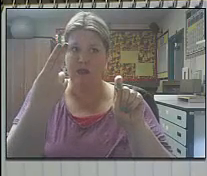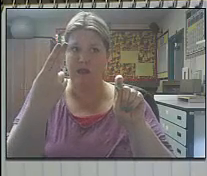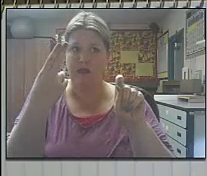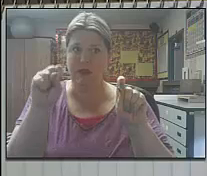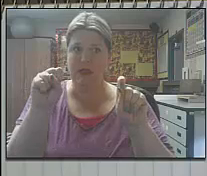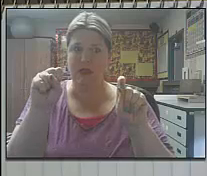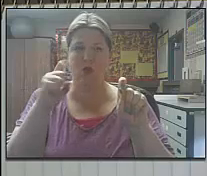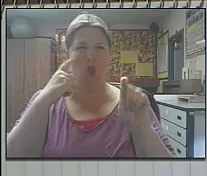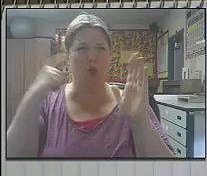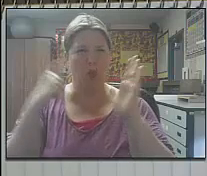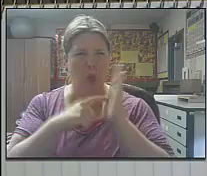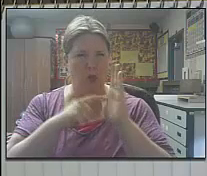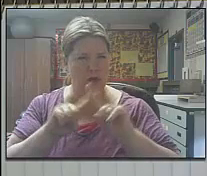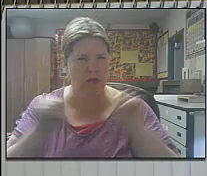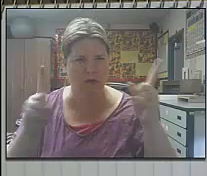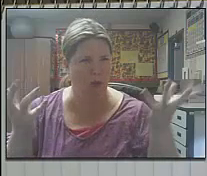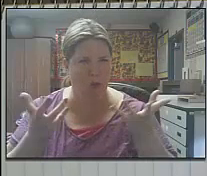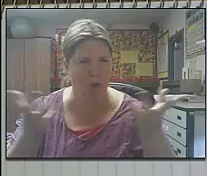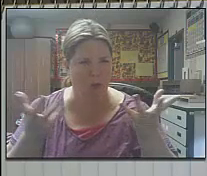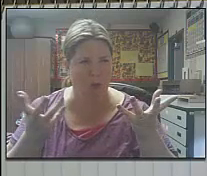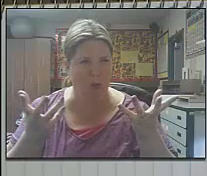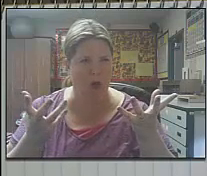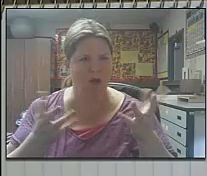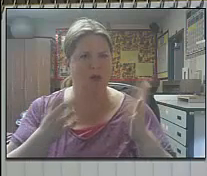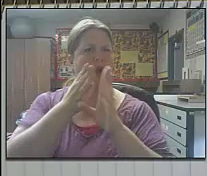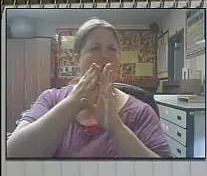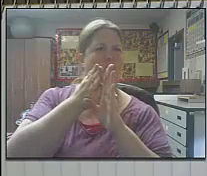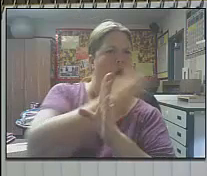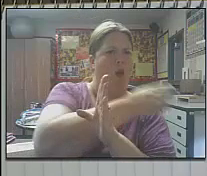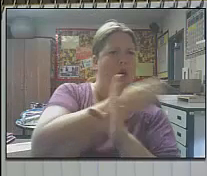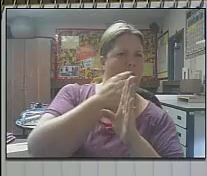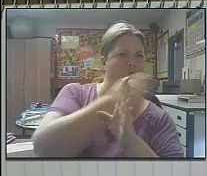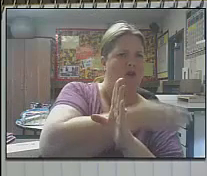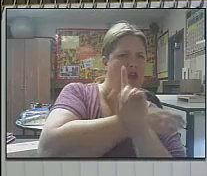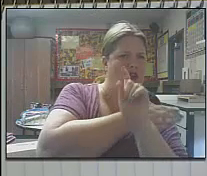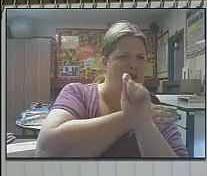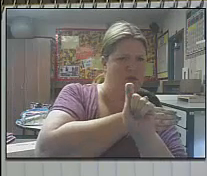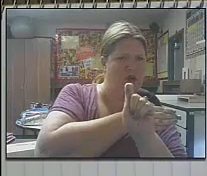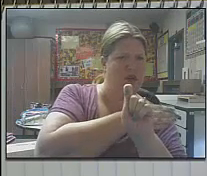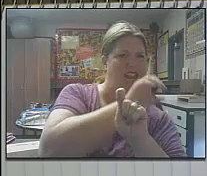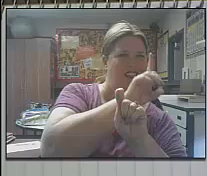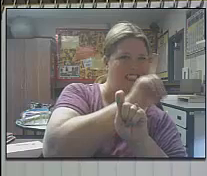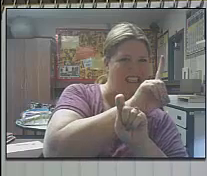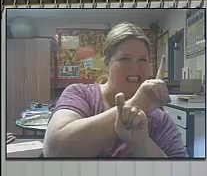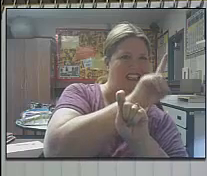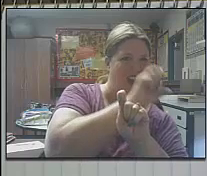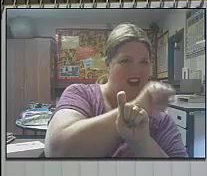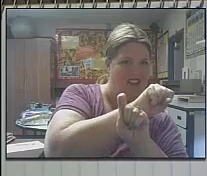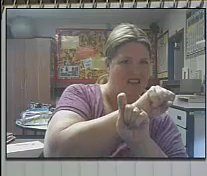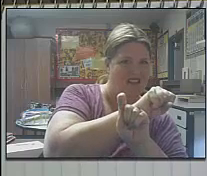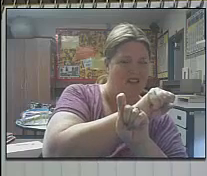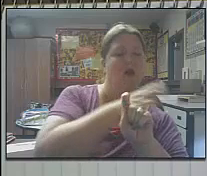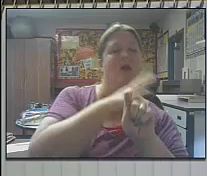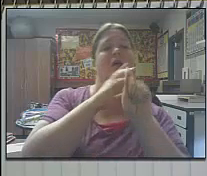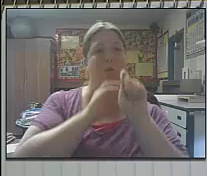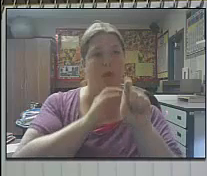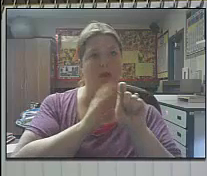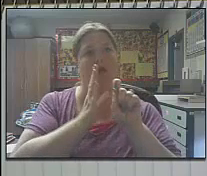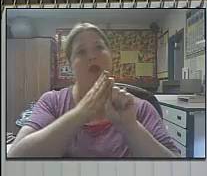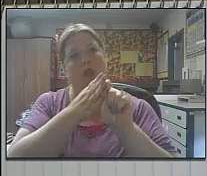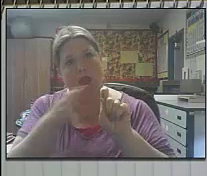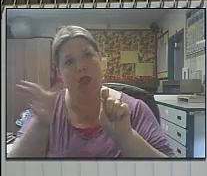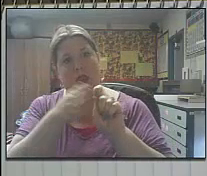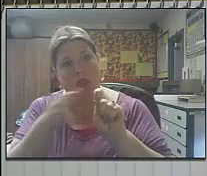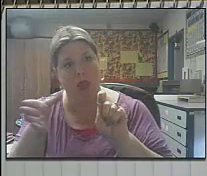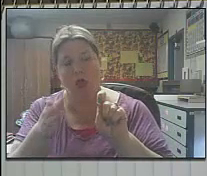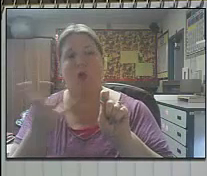You should be noticing a difference. I told you over here in the whole numbers, we ended with a DS. Look on this